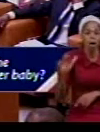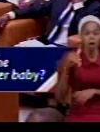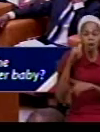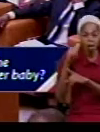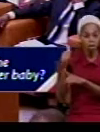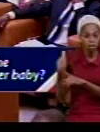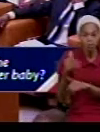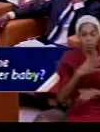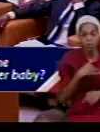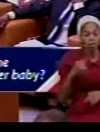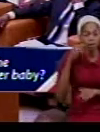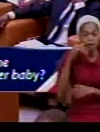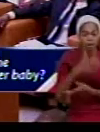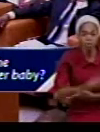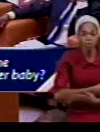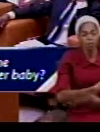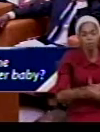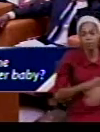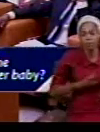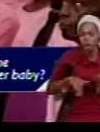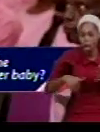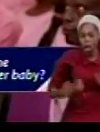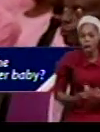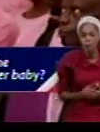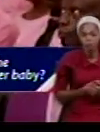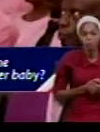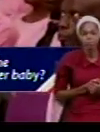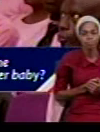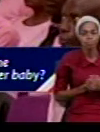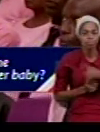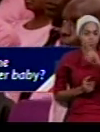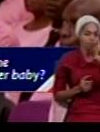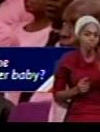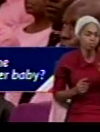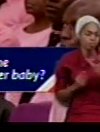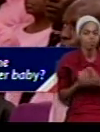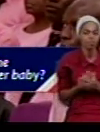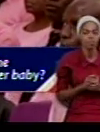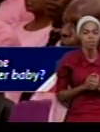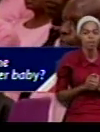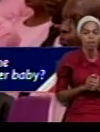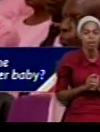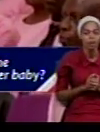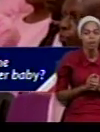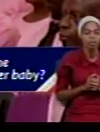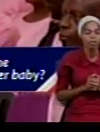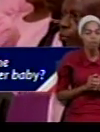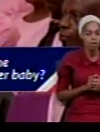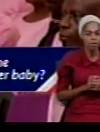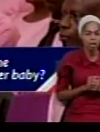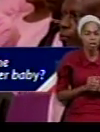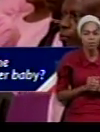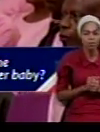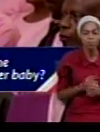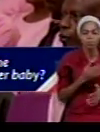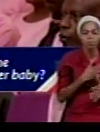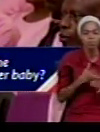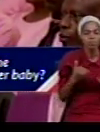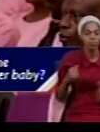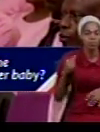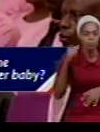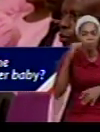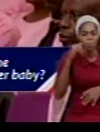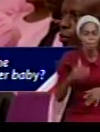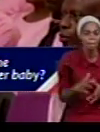She can do that by making sure that that baby is brought up in the Lord, and